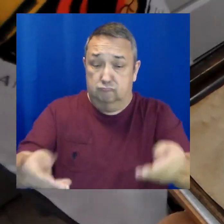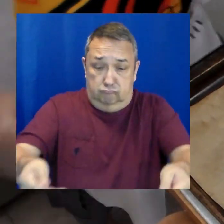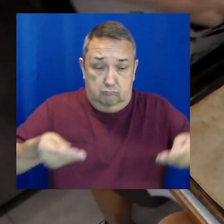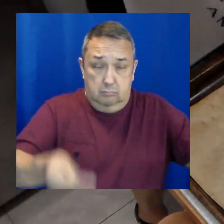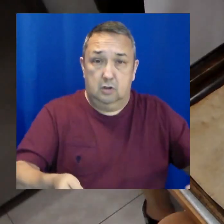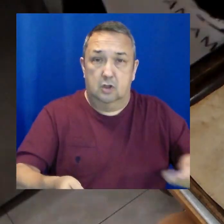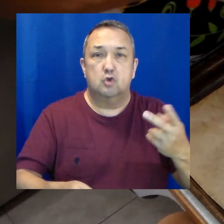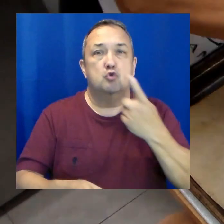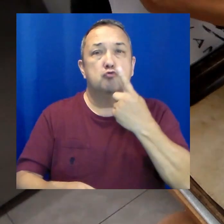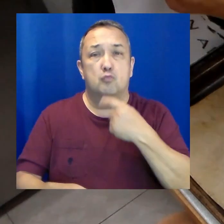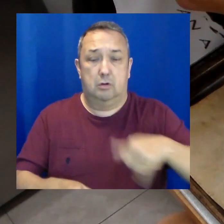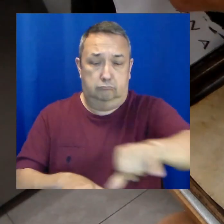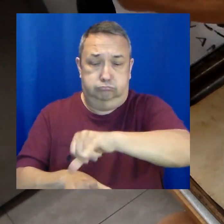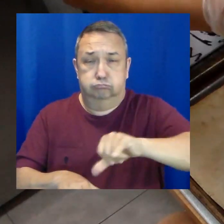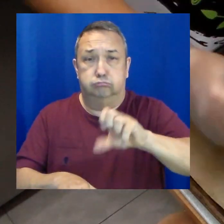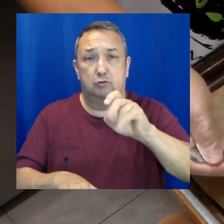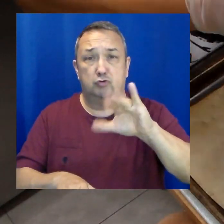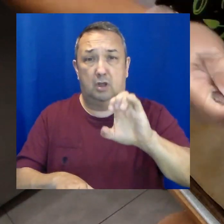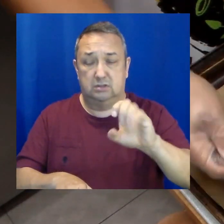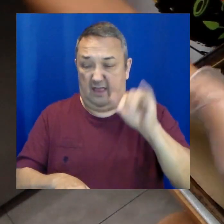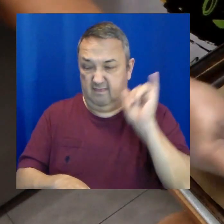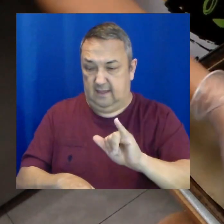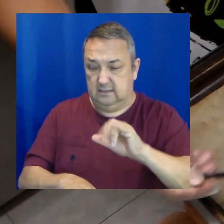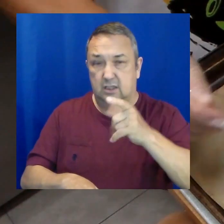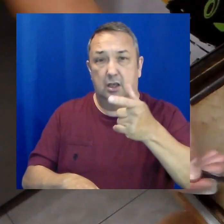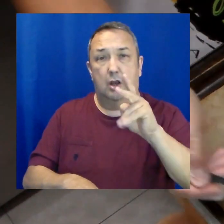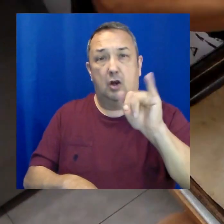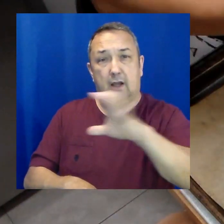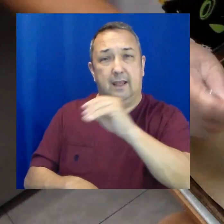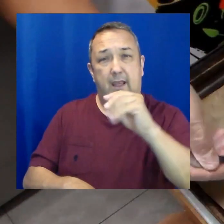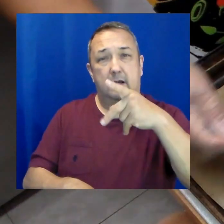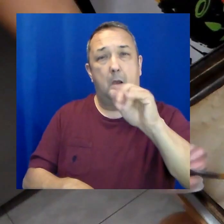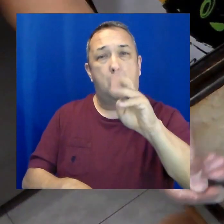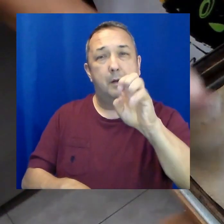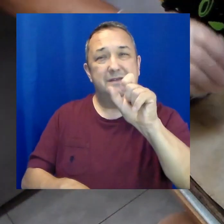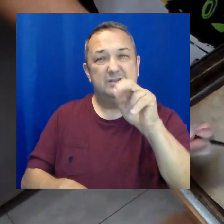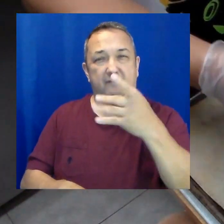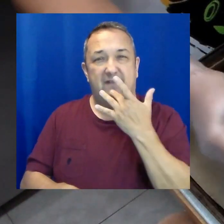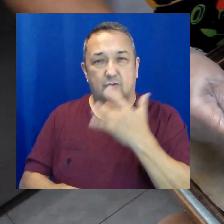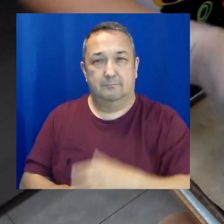it, use your red sauce of your liking. This happens to be garlic and Parmesan.